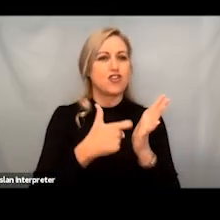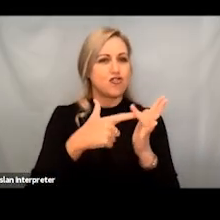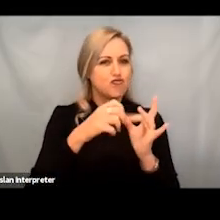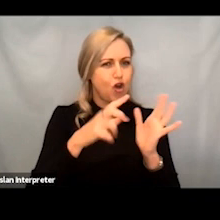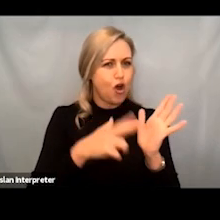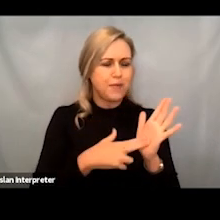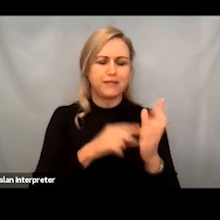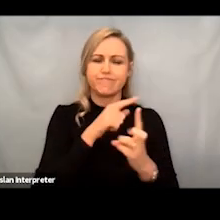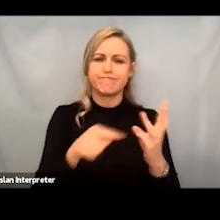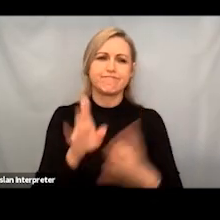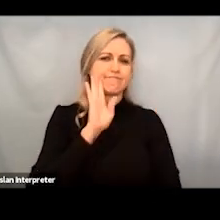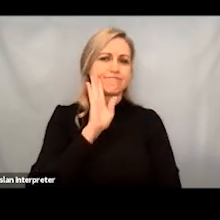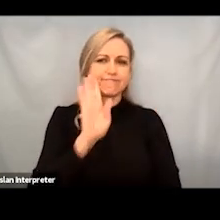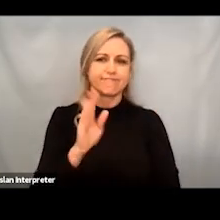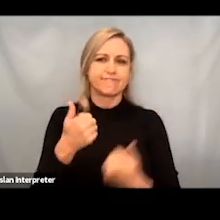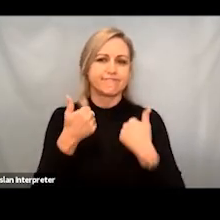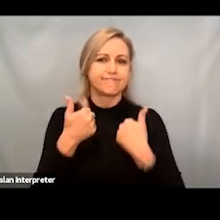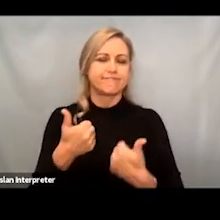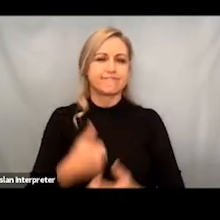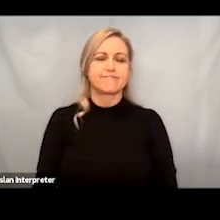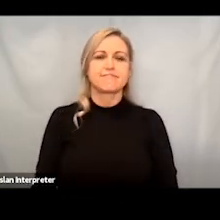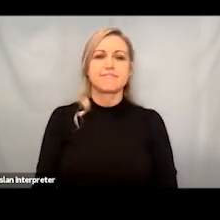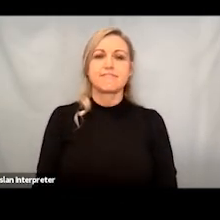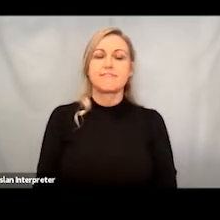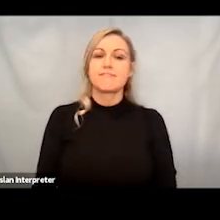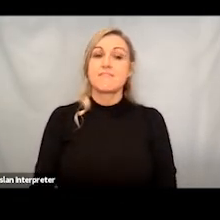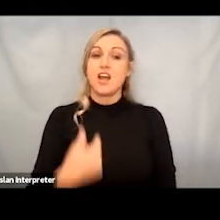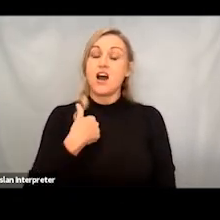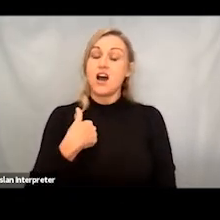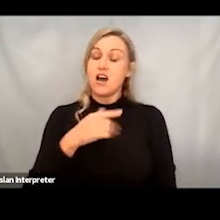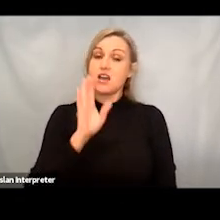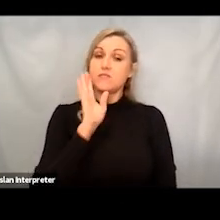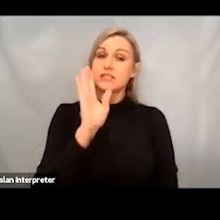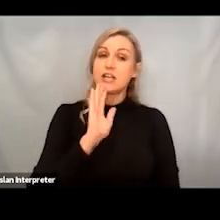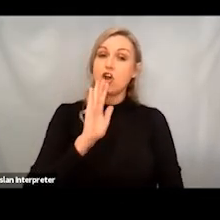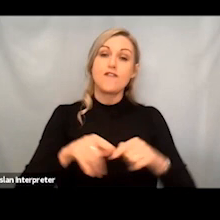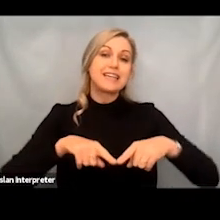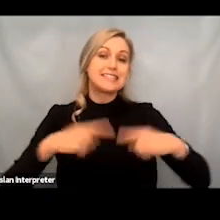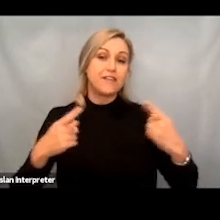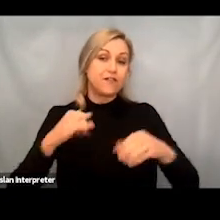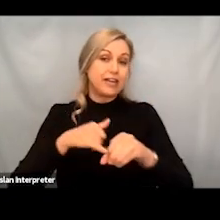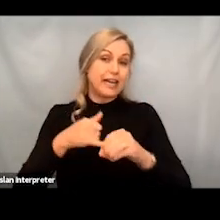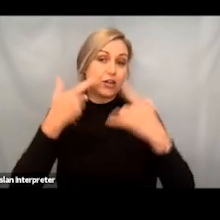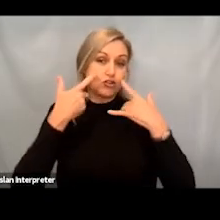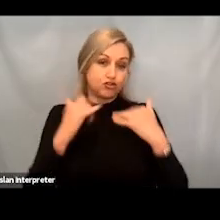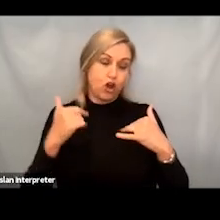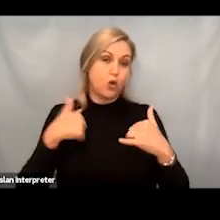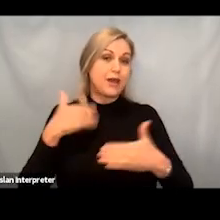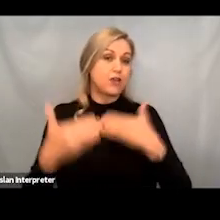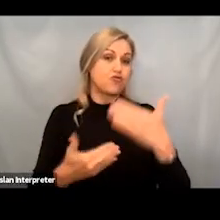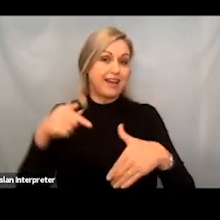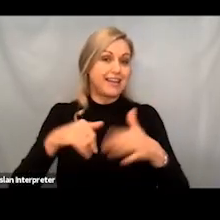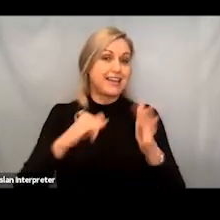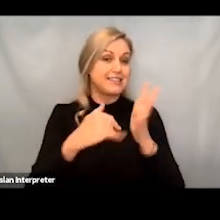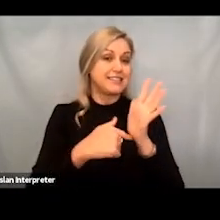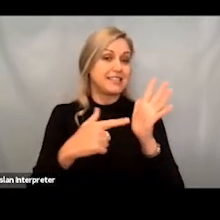fascinating talk. I'm just going to present a little bit on another clinical trial that we're running here at St